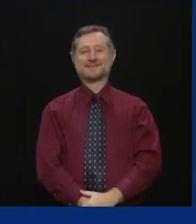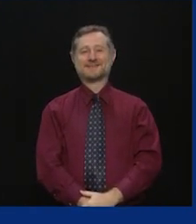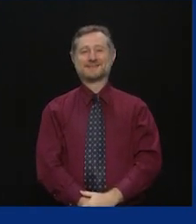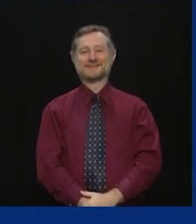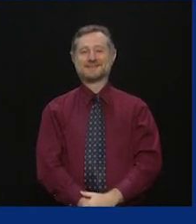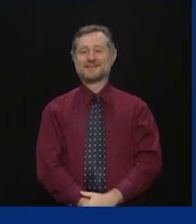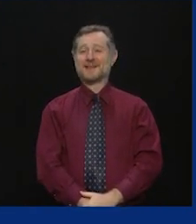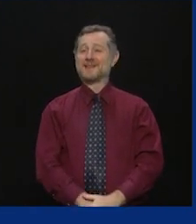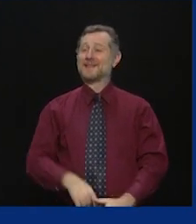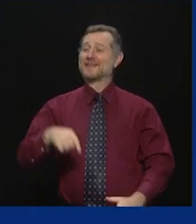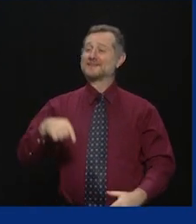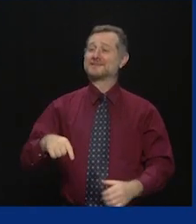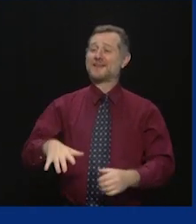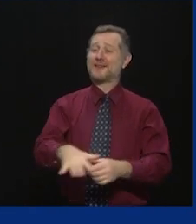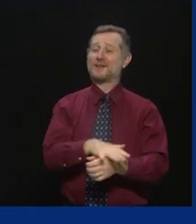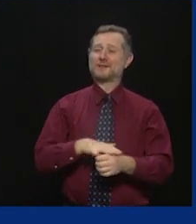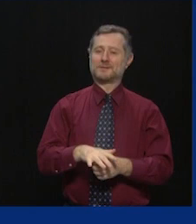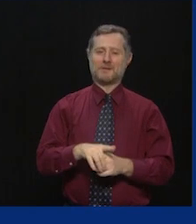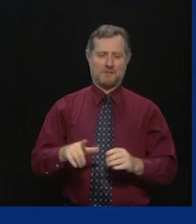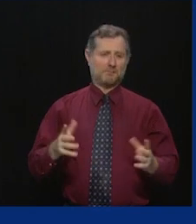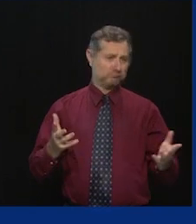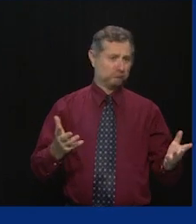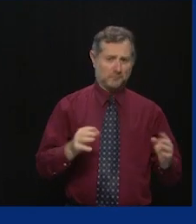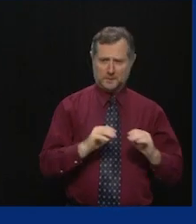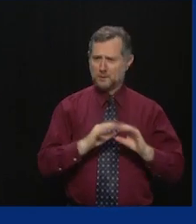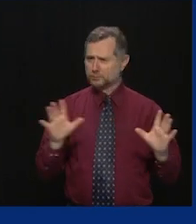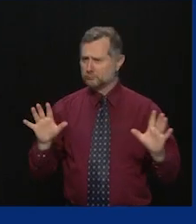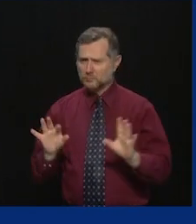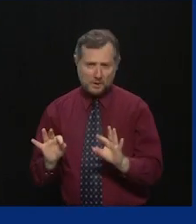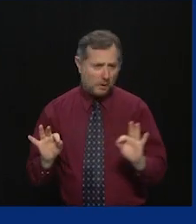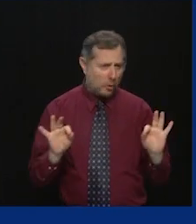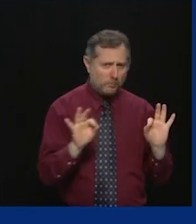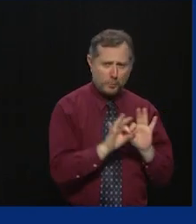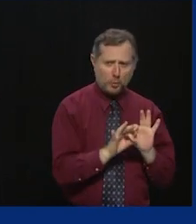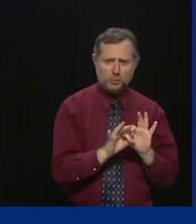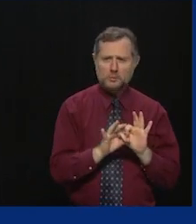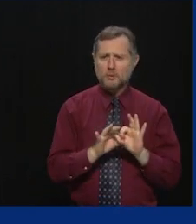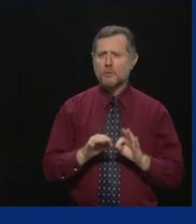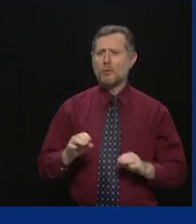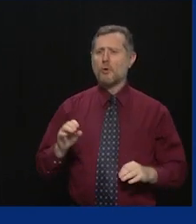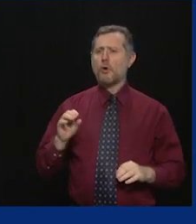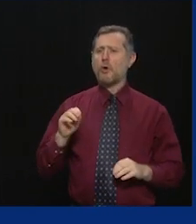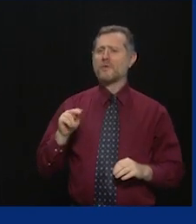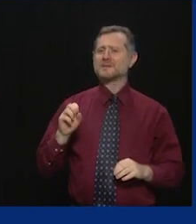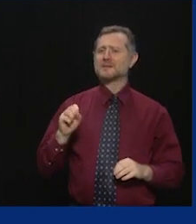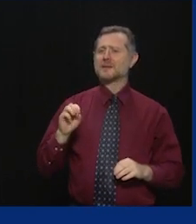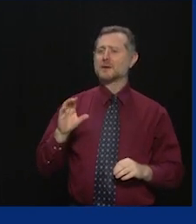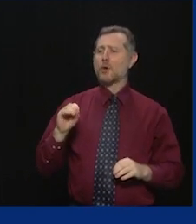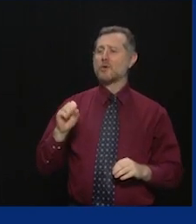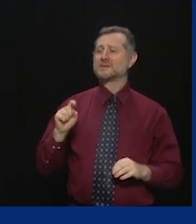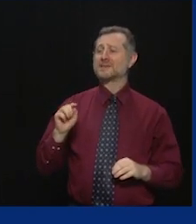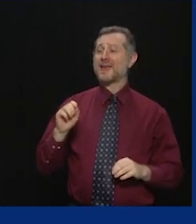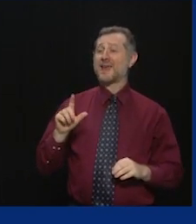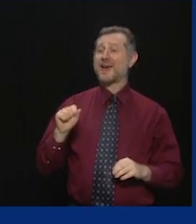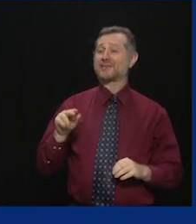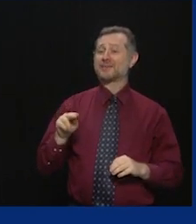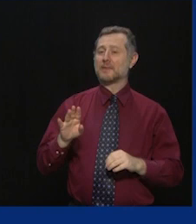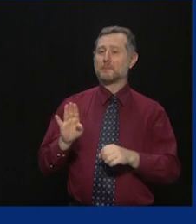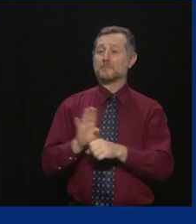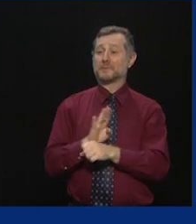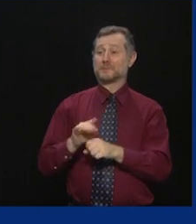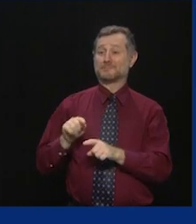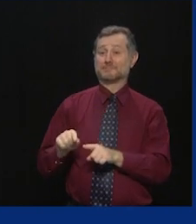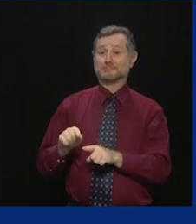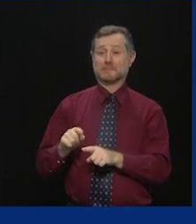This area is obviously very important to Constellation Brands, but it also has a lot of meaning for me personally. I grew up